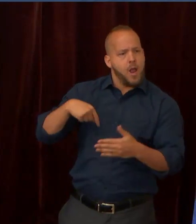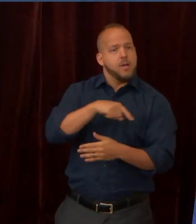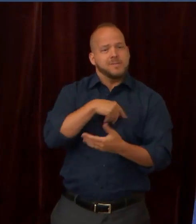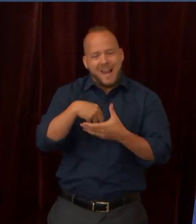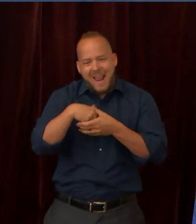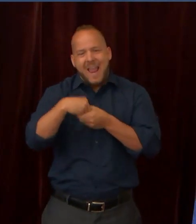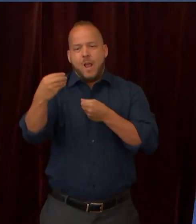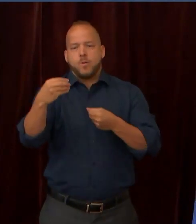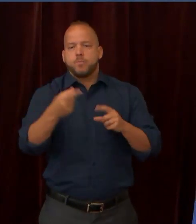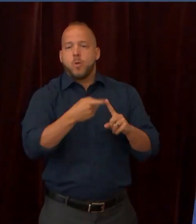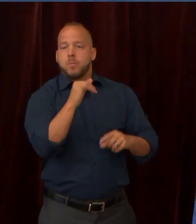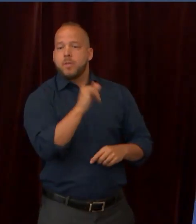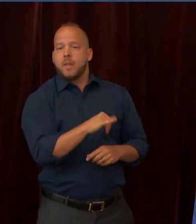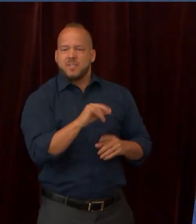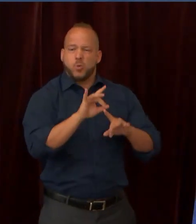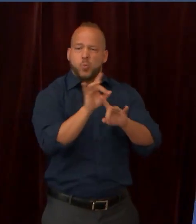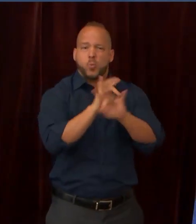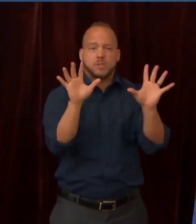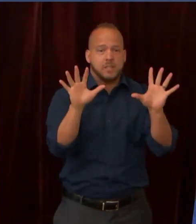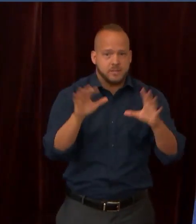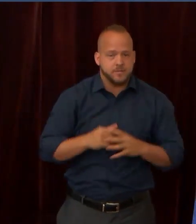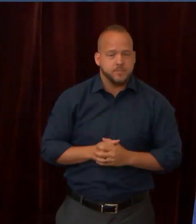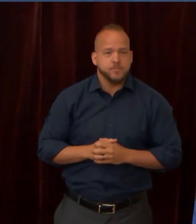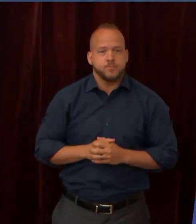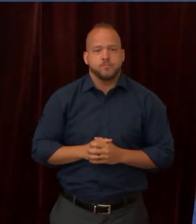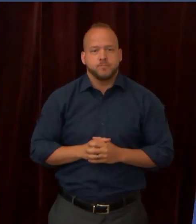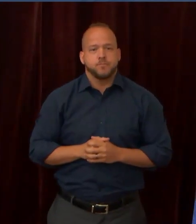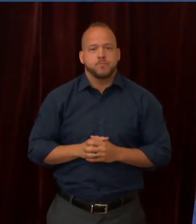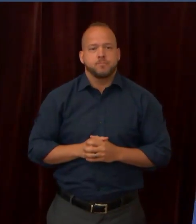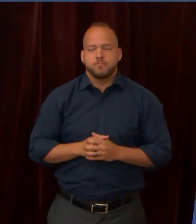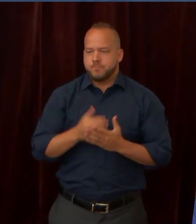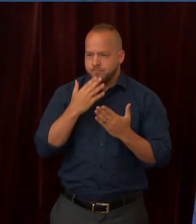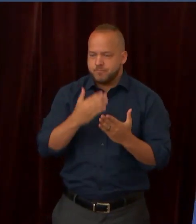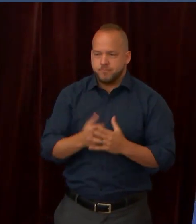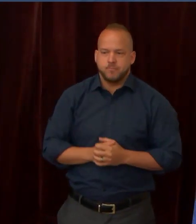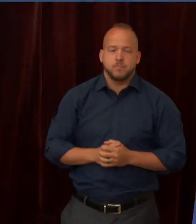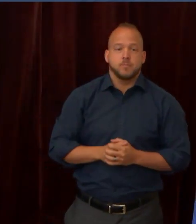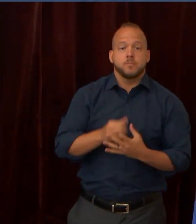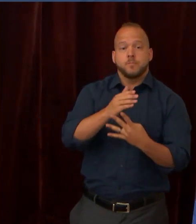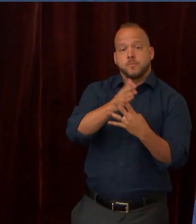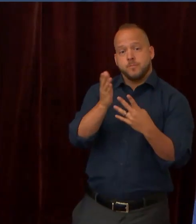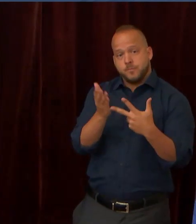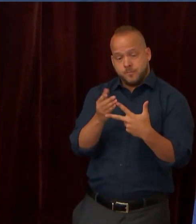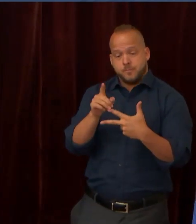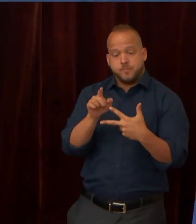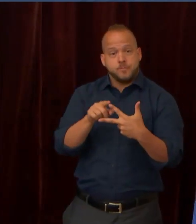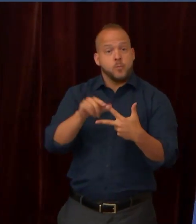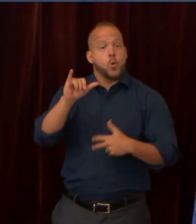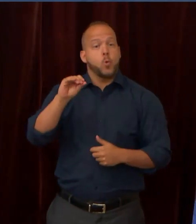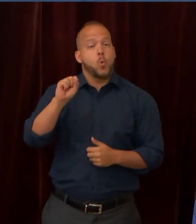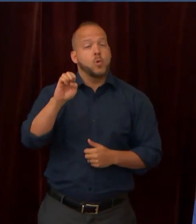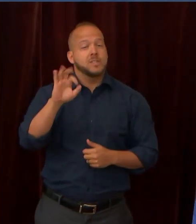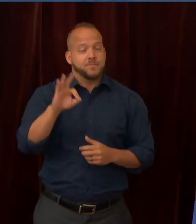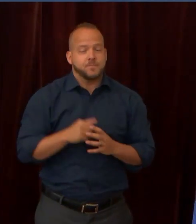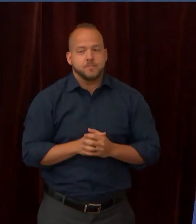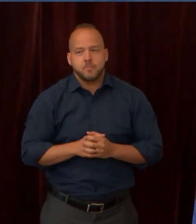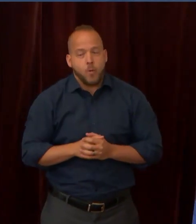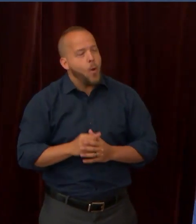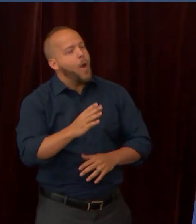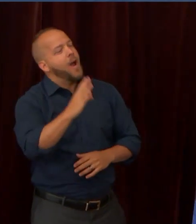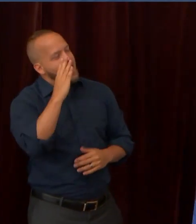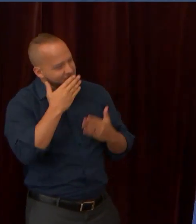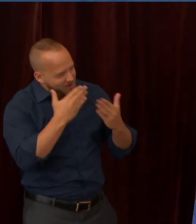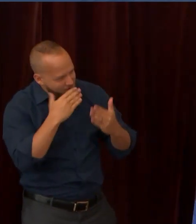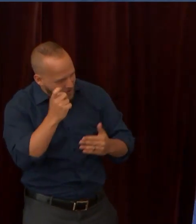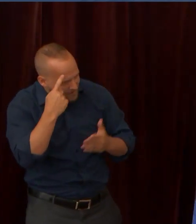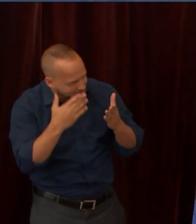Thank you. Thank you very much, Governor Inslee. Thank you, Aniela. Thank you, Governor Inslee, for your bold leadership throughout this entire ordeal, being so